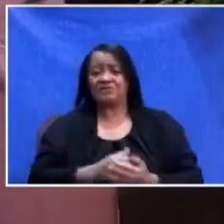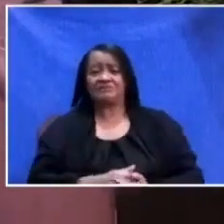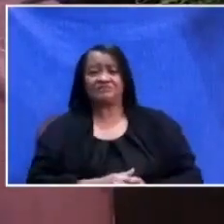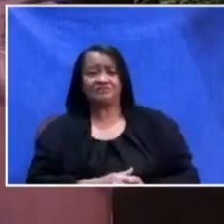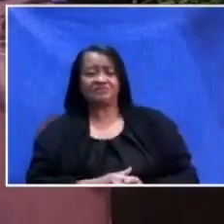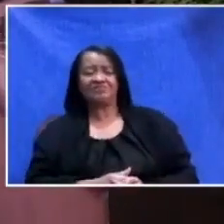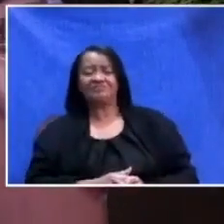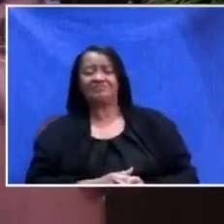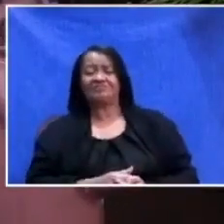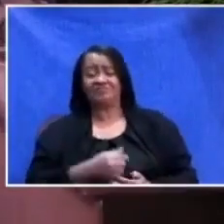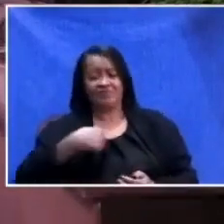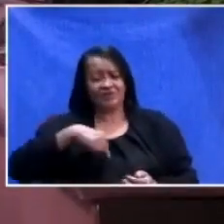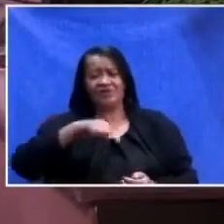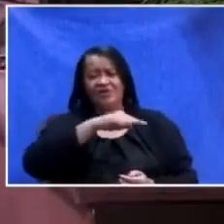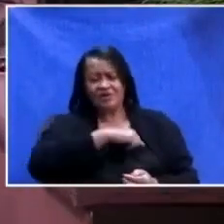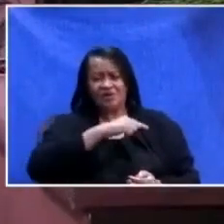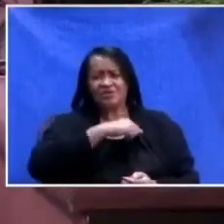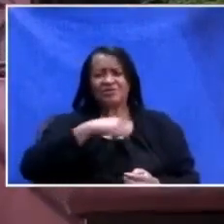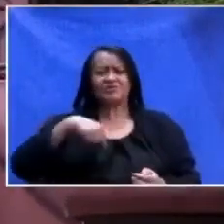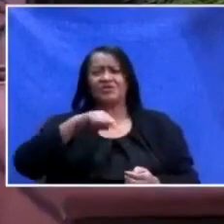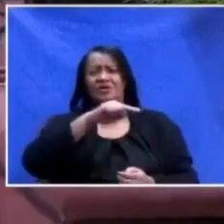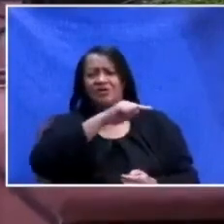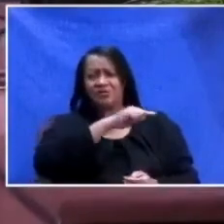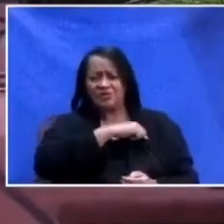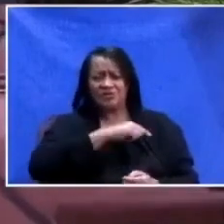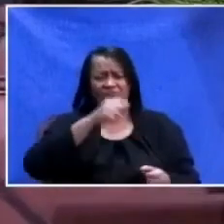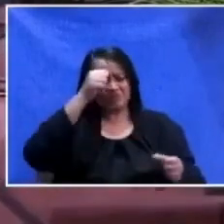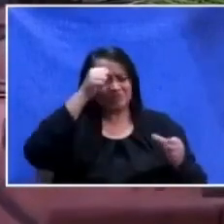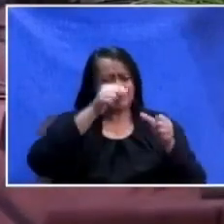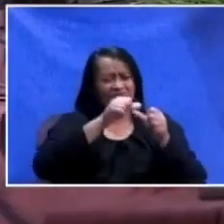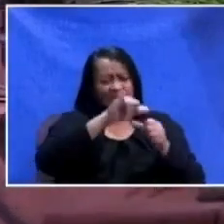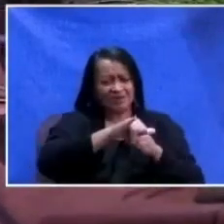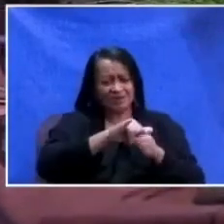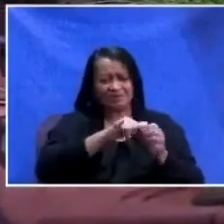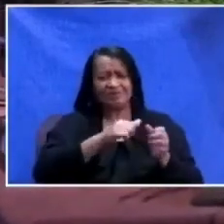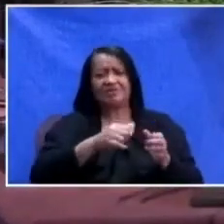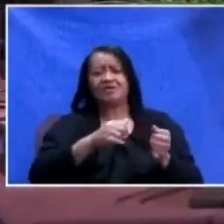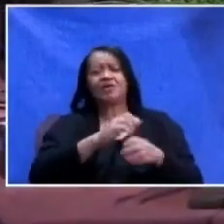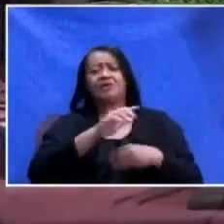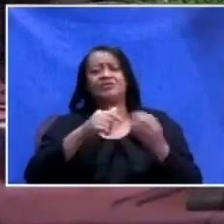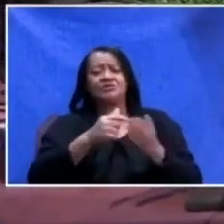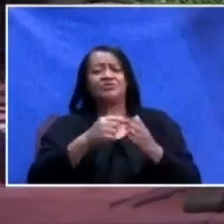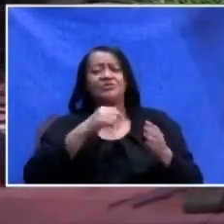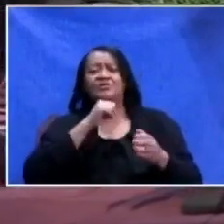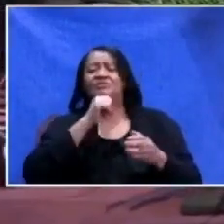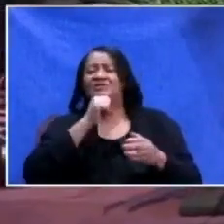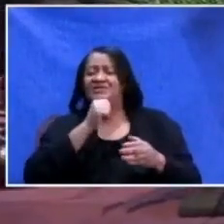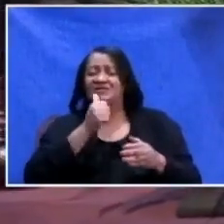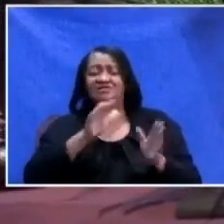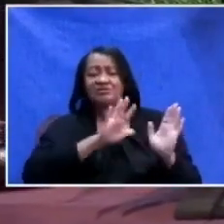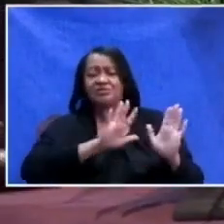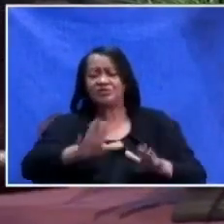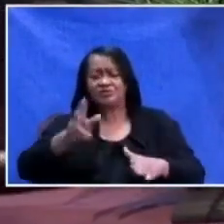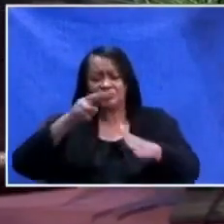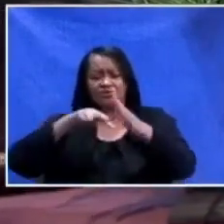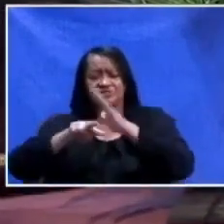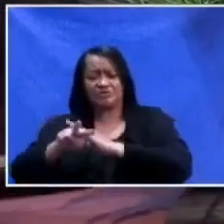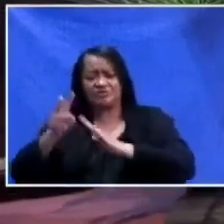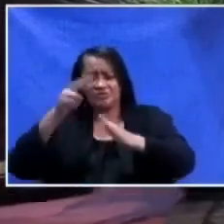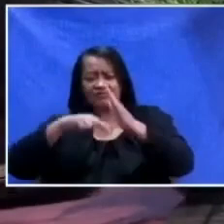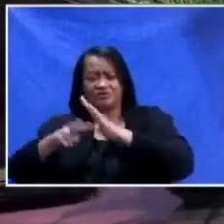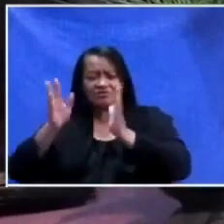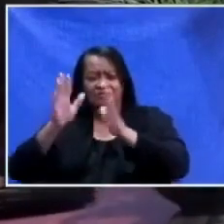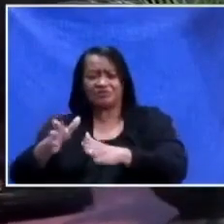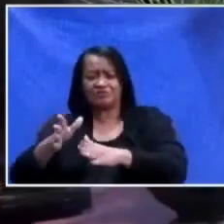Yeah, we are reflective of our leader, though. Honest to God, we couldn't have done any of it without the push, the vision, the